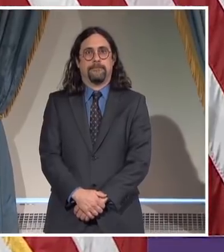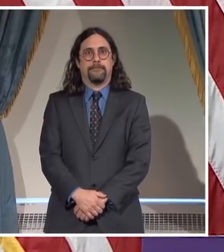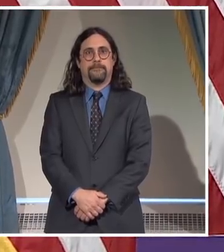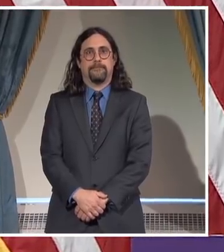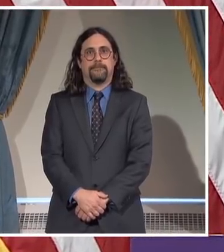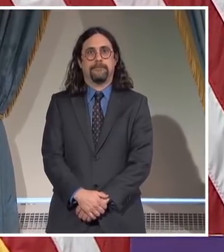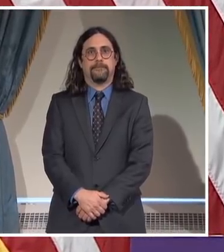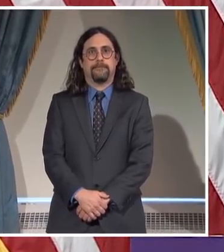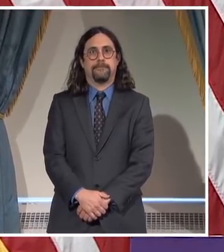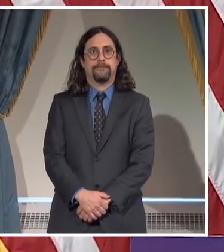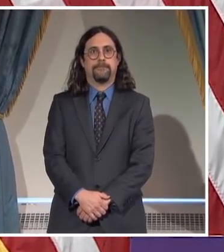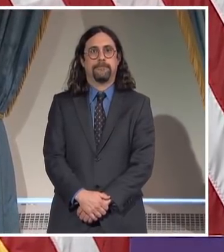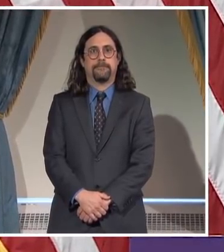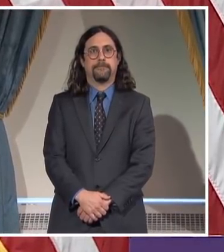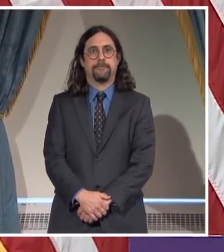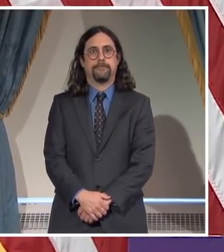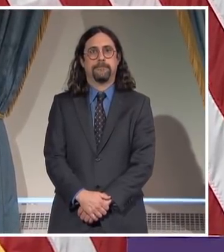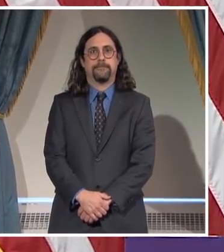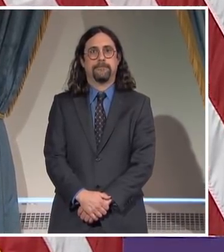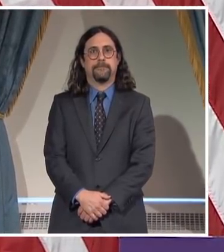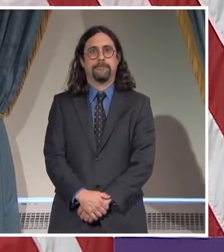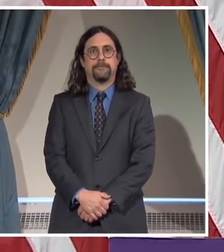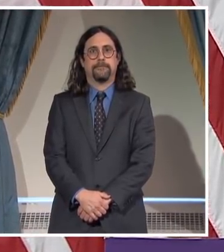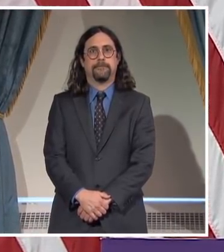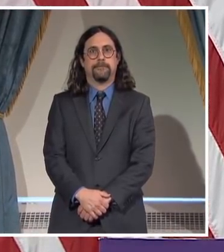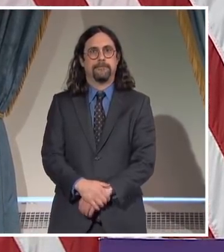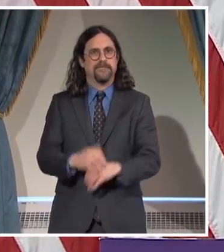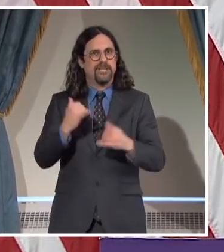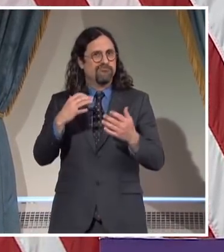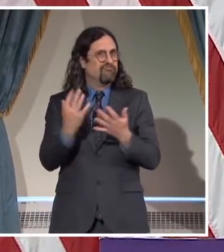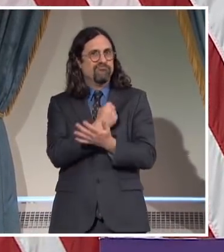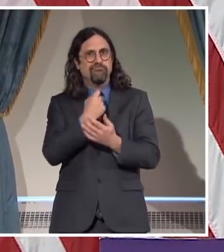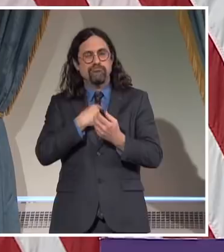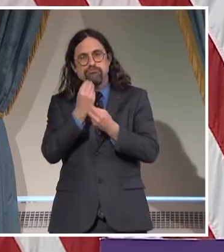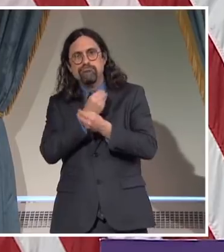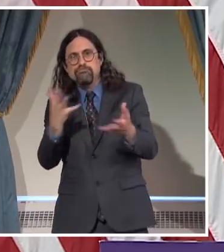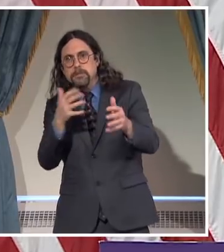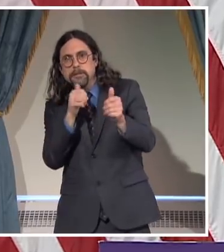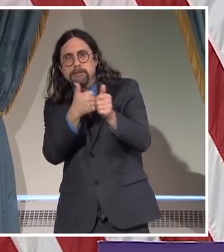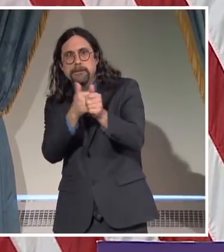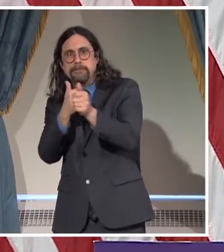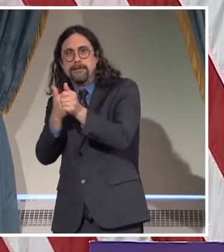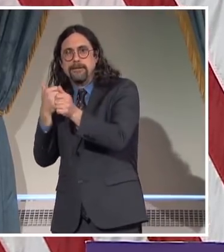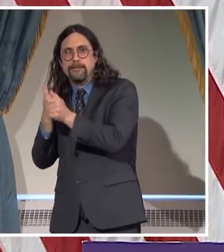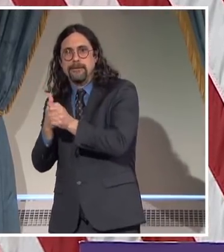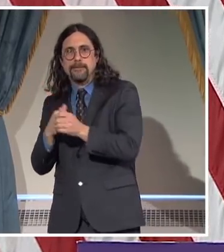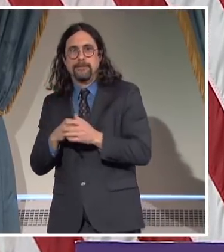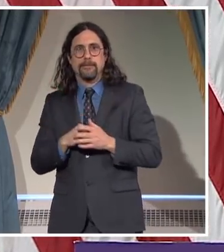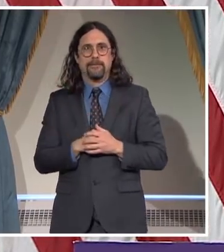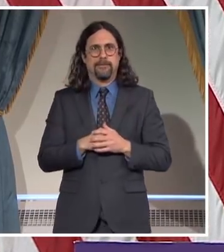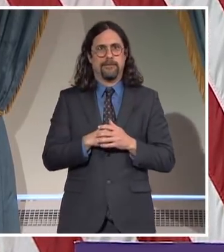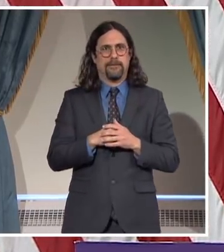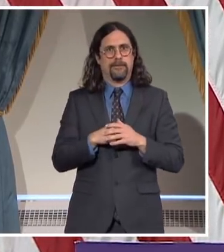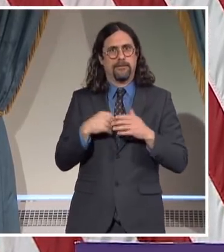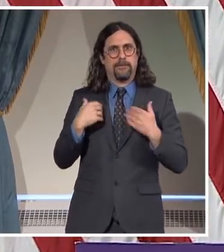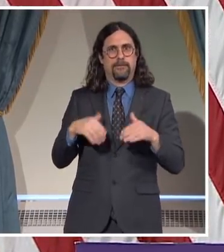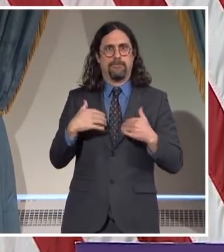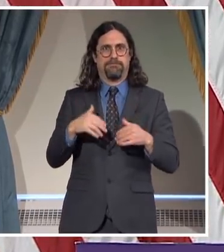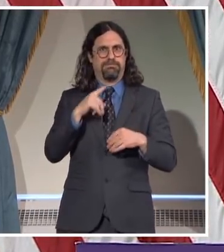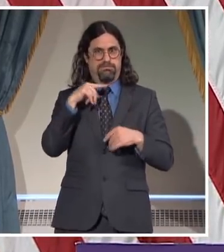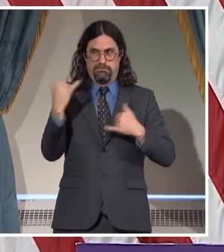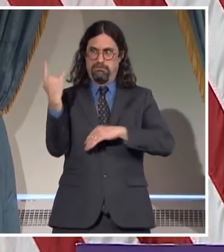want to give everyone an update. This is another day where a lot is going on here in New York City, of course, but